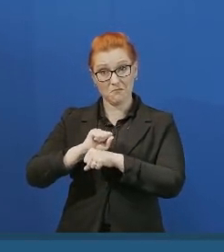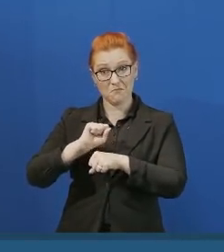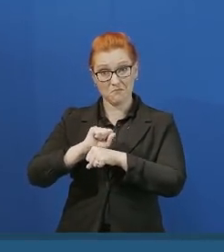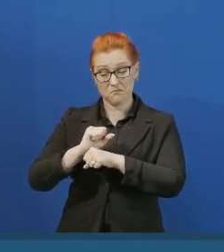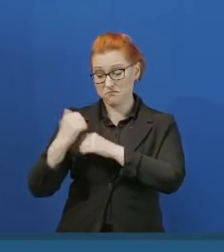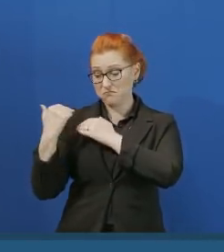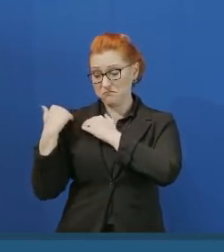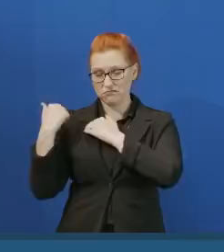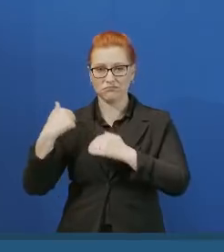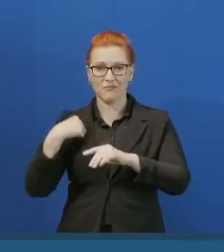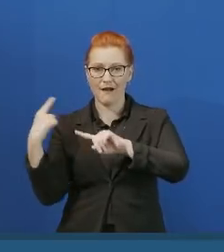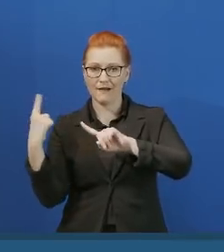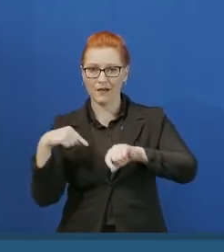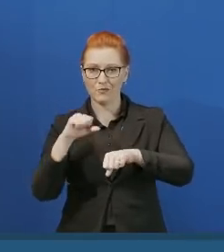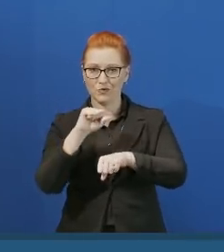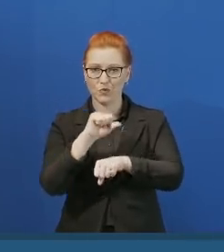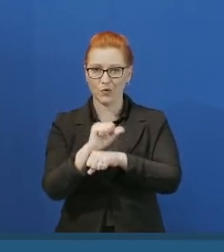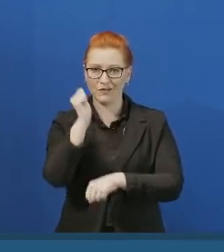every day.